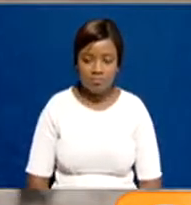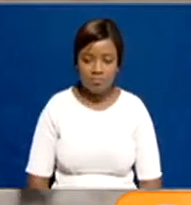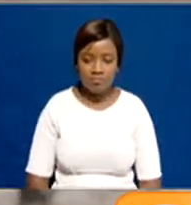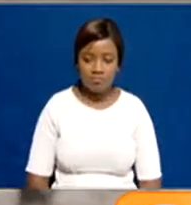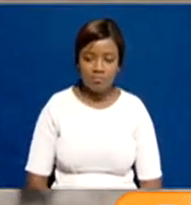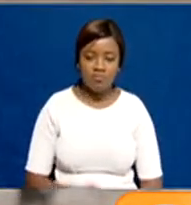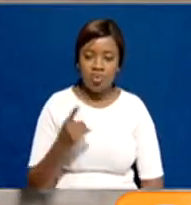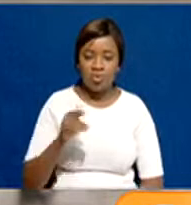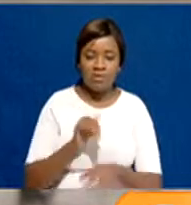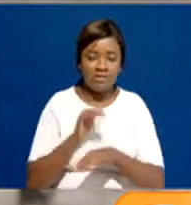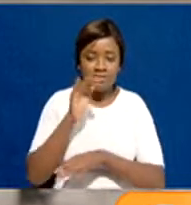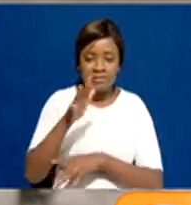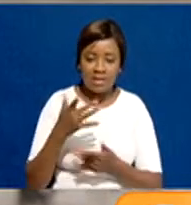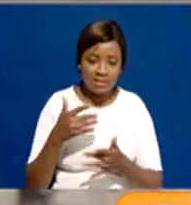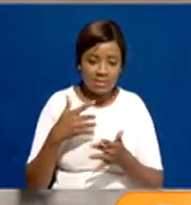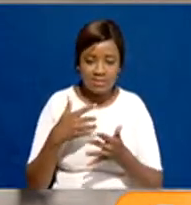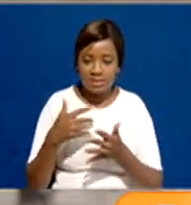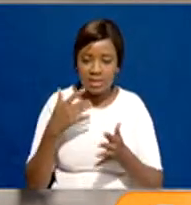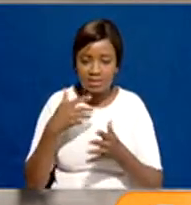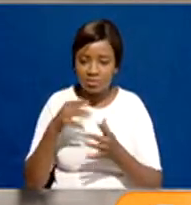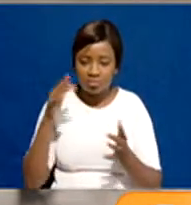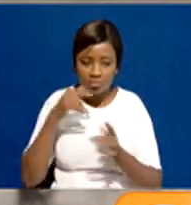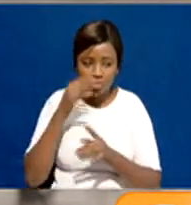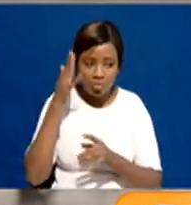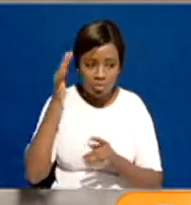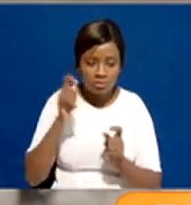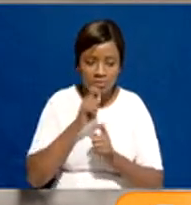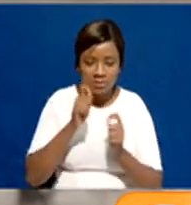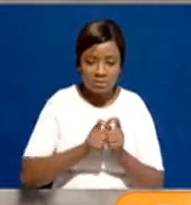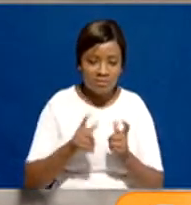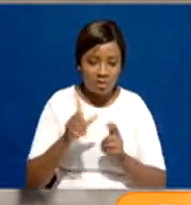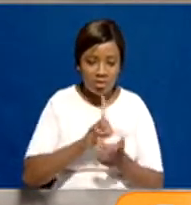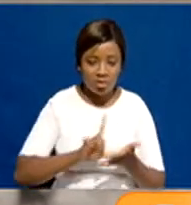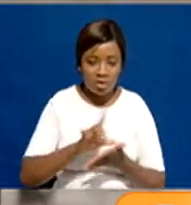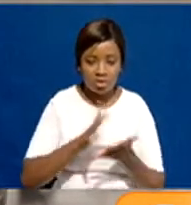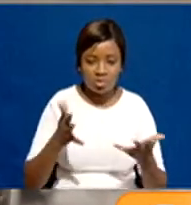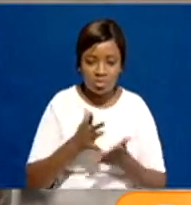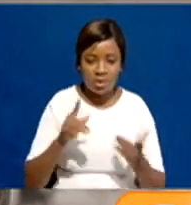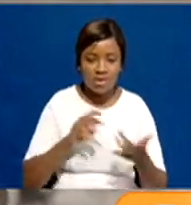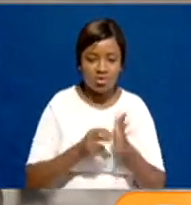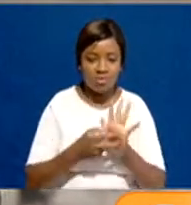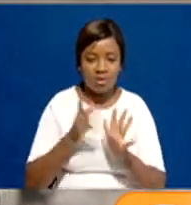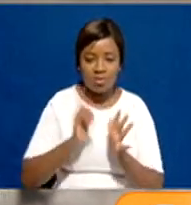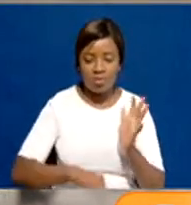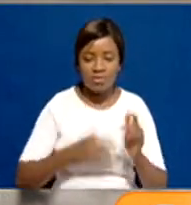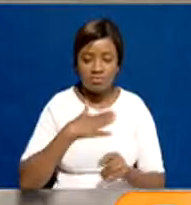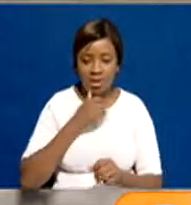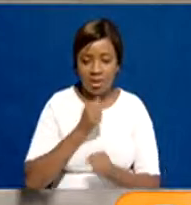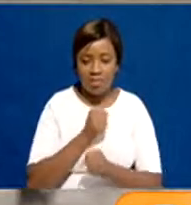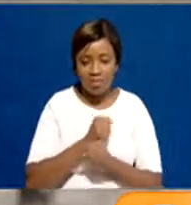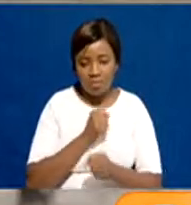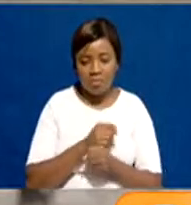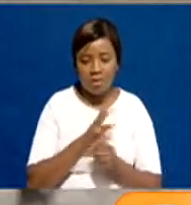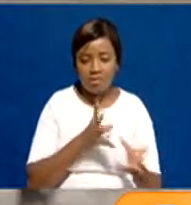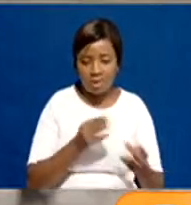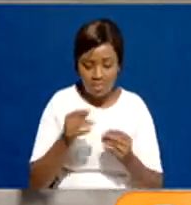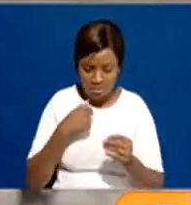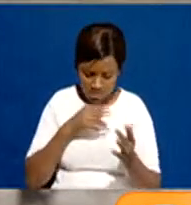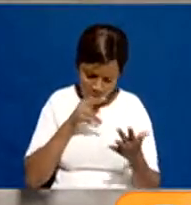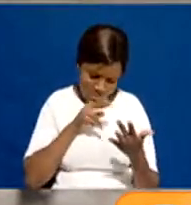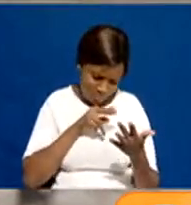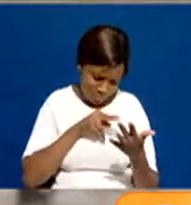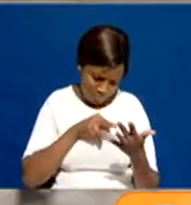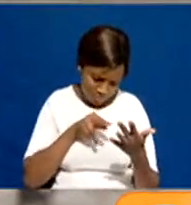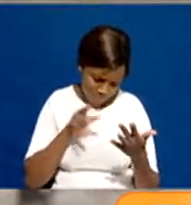sending signals to one platform. And it makes my work easier as a conservator because I am able to monitor their